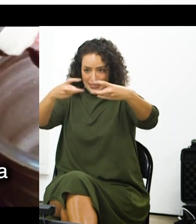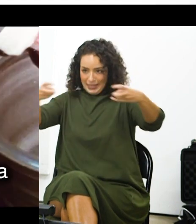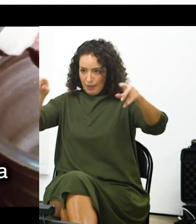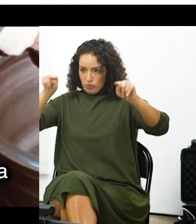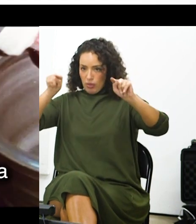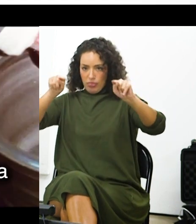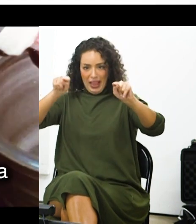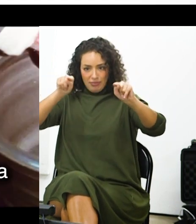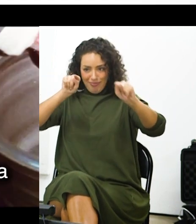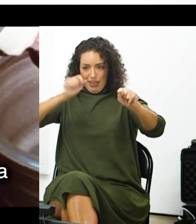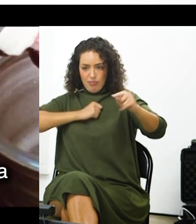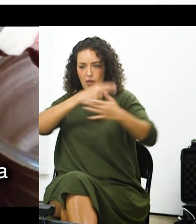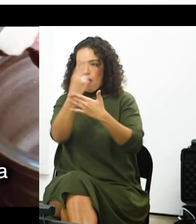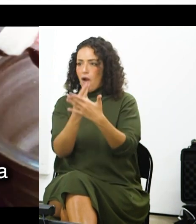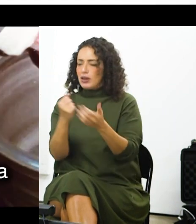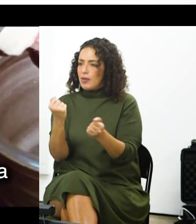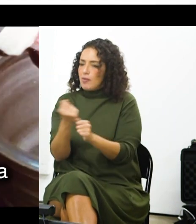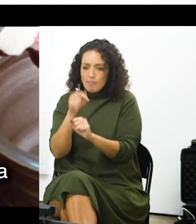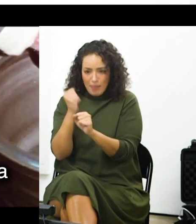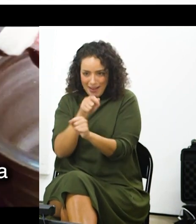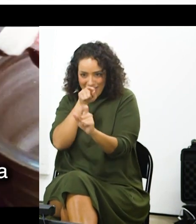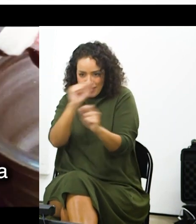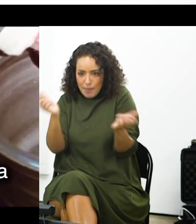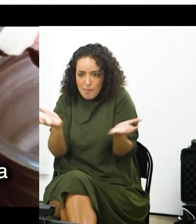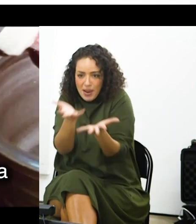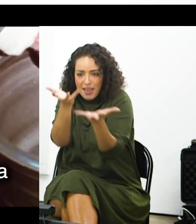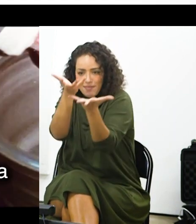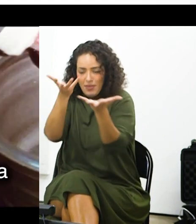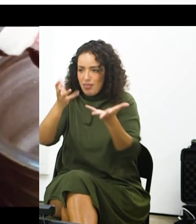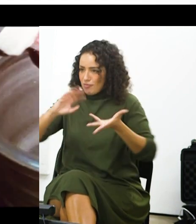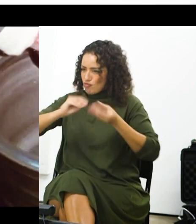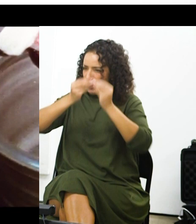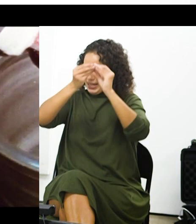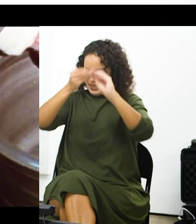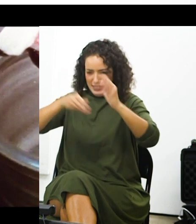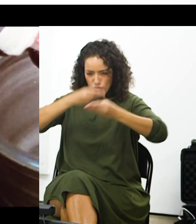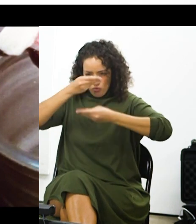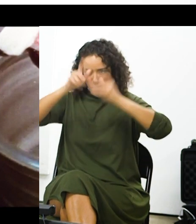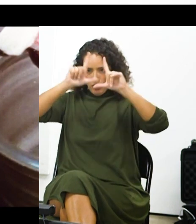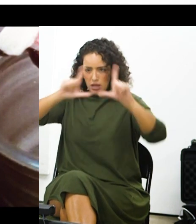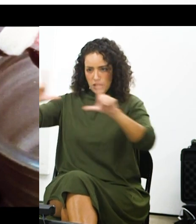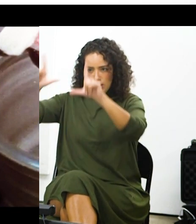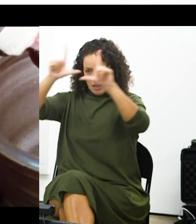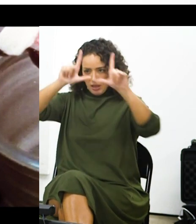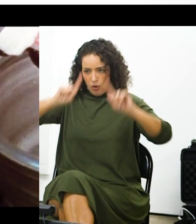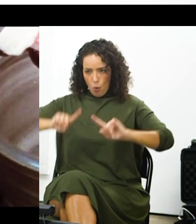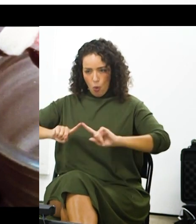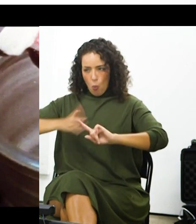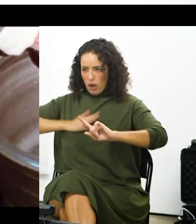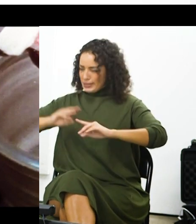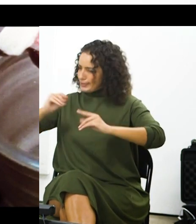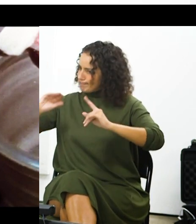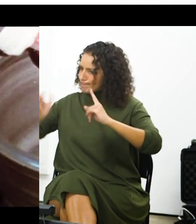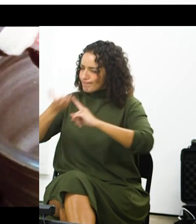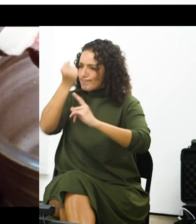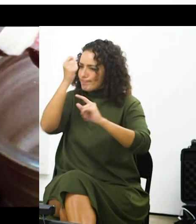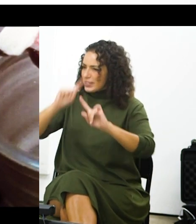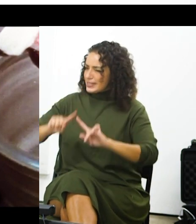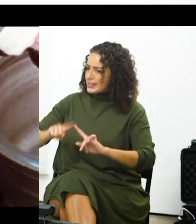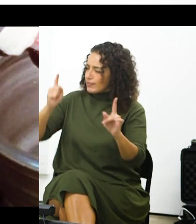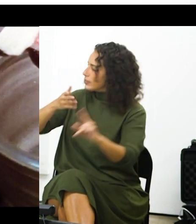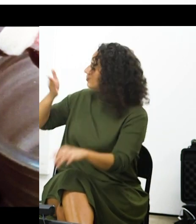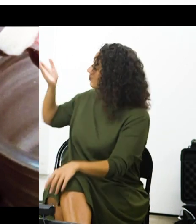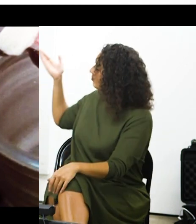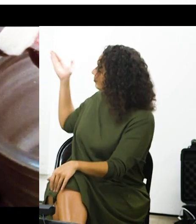playful and also make the moving image story a little bit different. In this one, you can see in